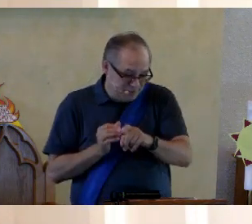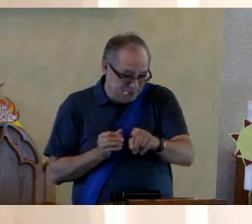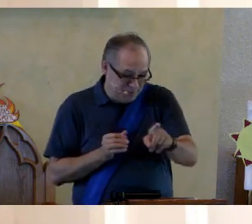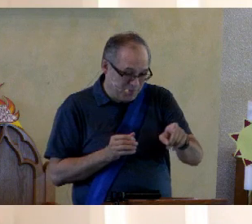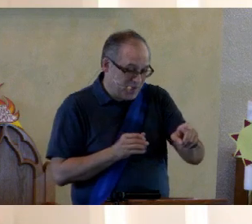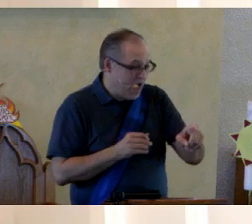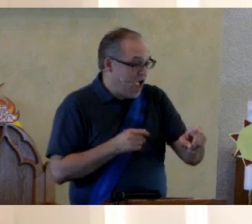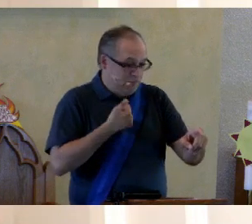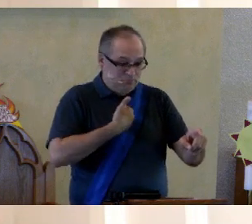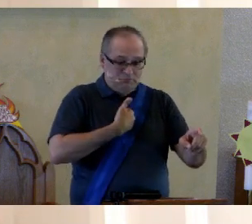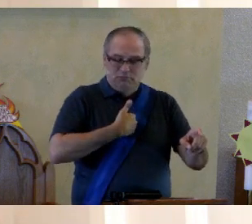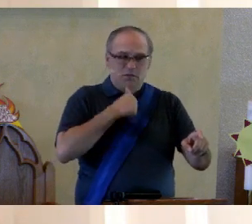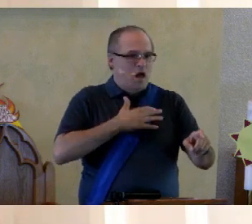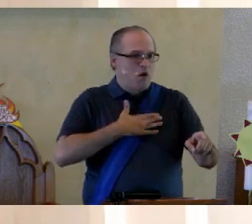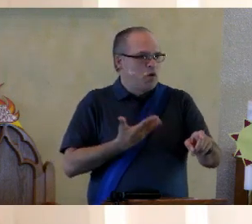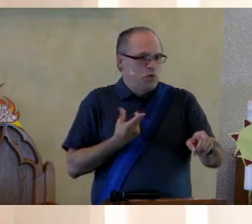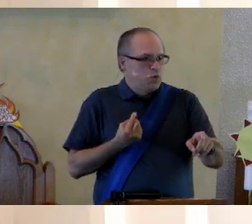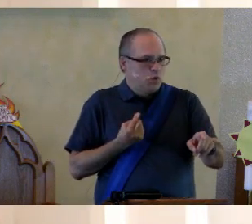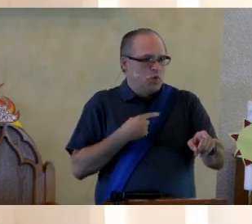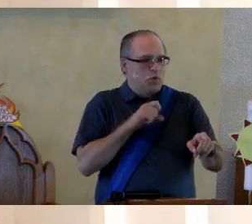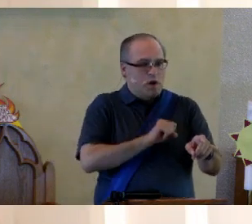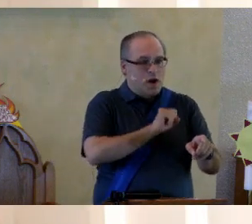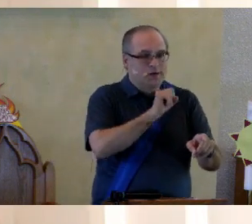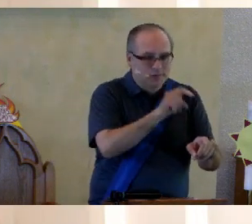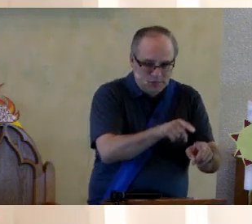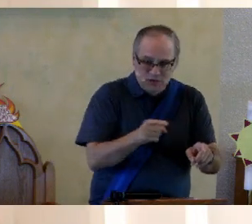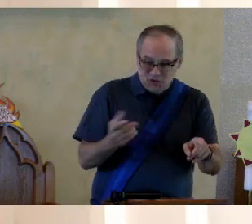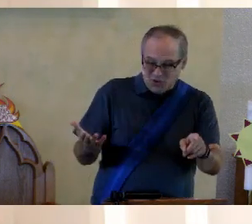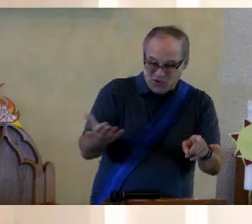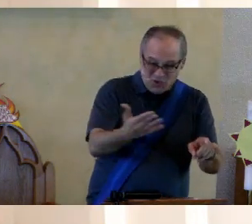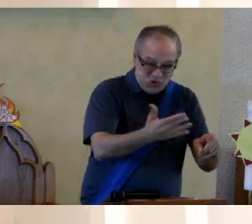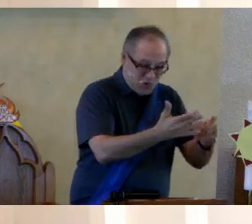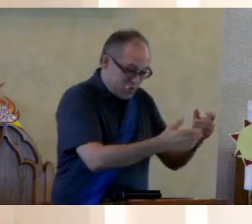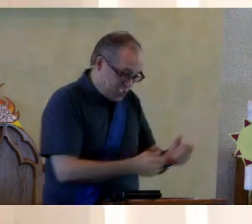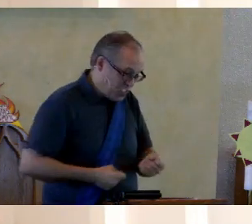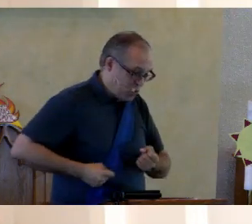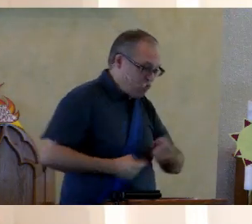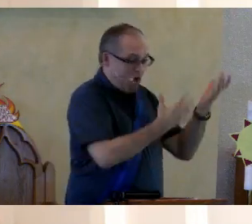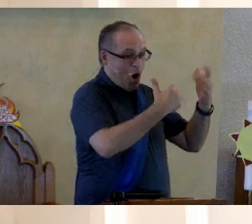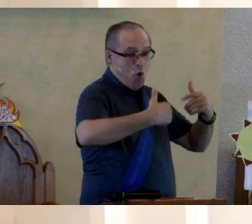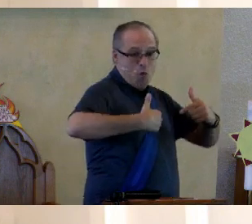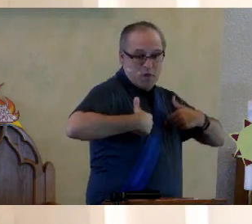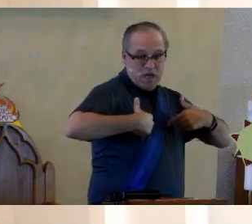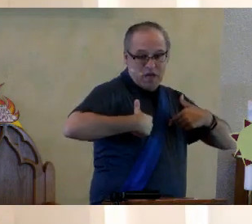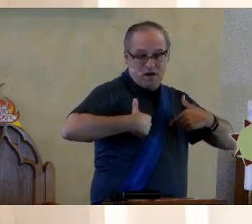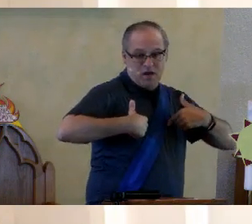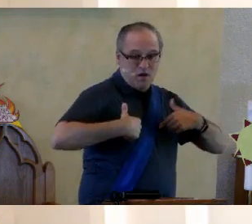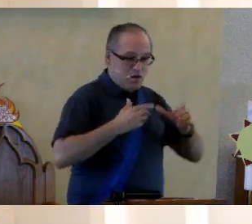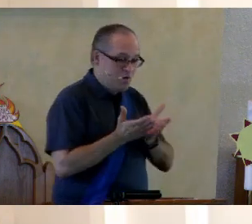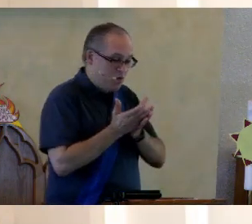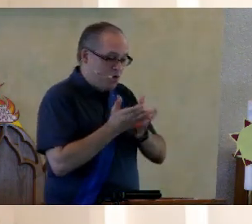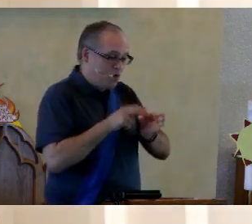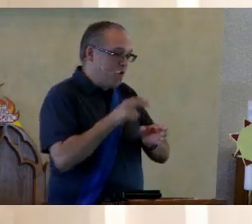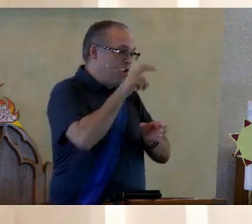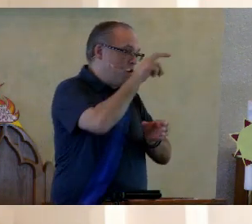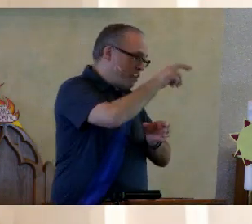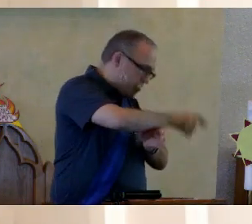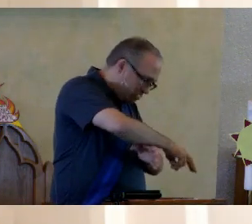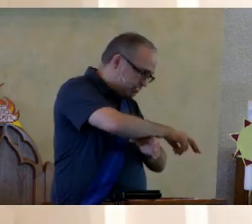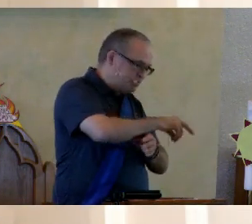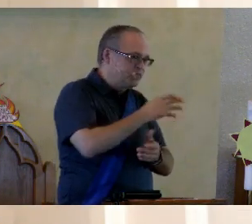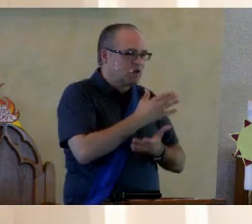unwilling to do. He asked them to throw him overboard. Although some people look at Jonah's actions as being